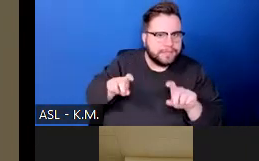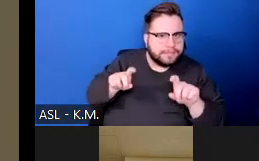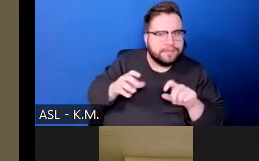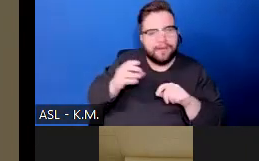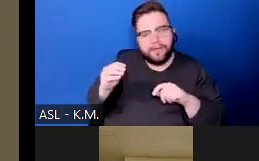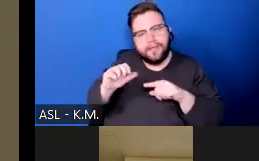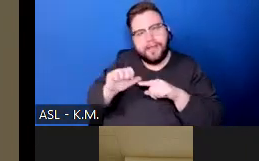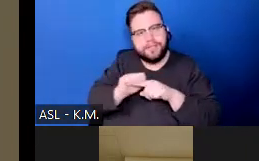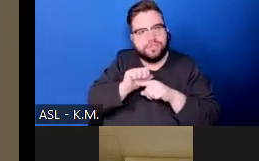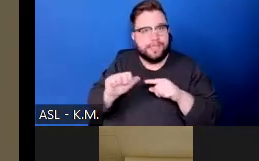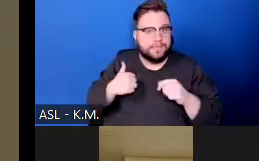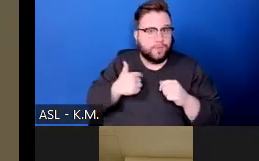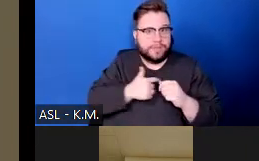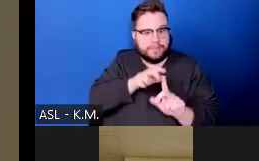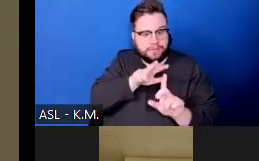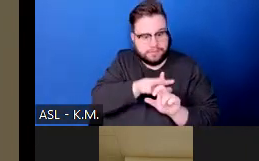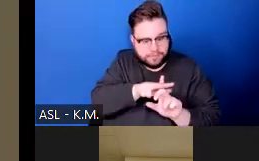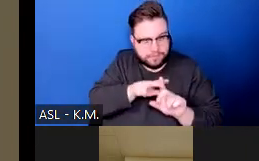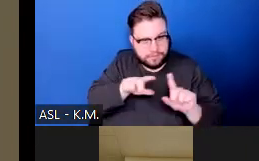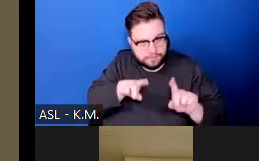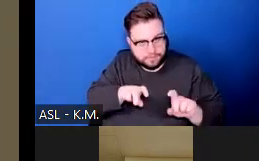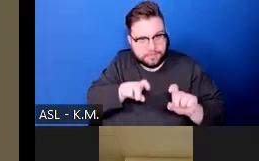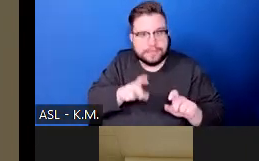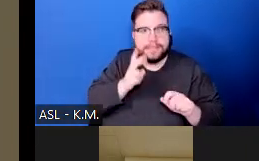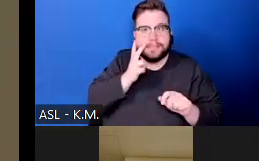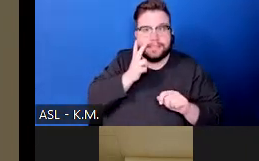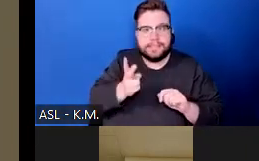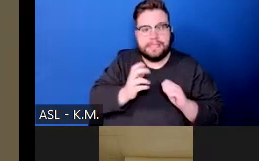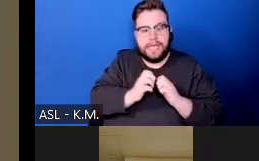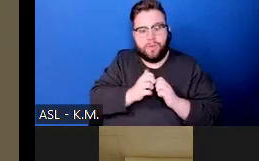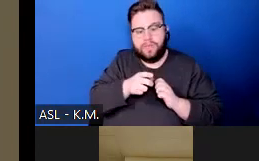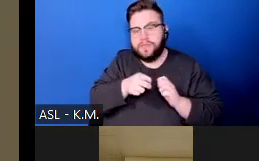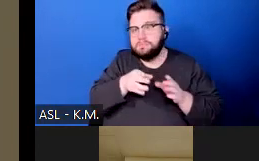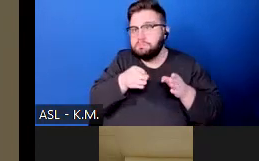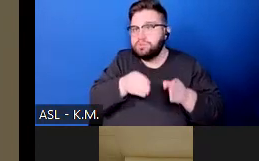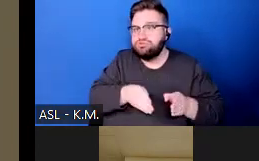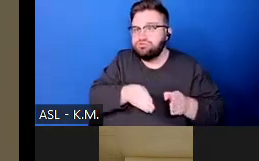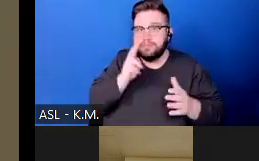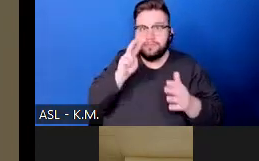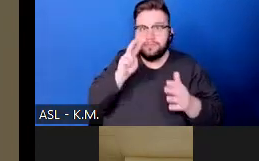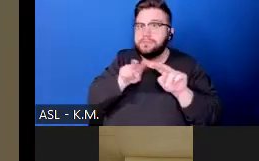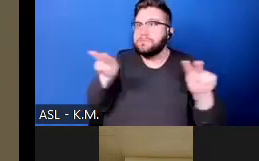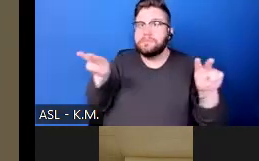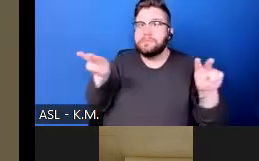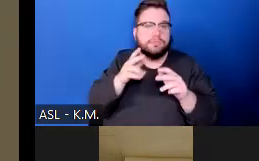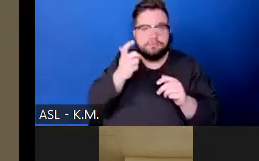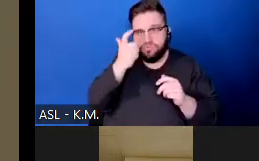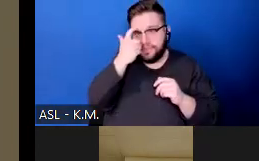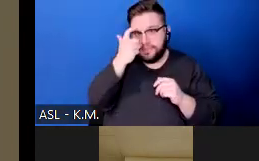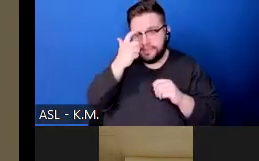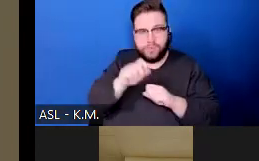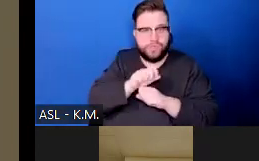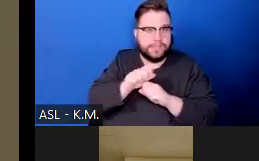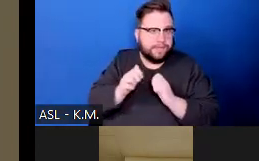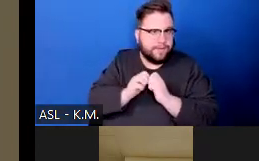do, which is basically to try to get a window into how their brain is working and how they learn better. And then I'll